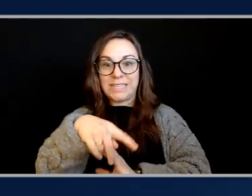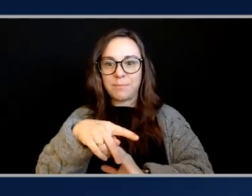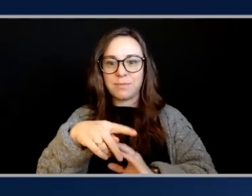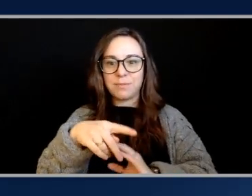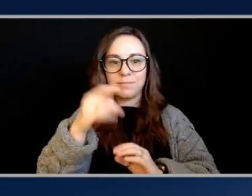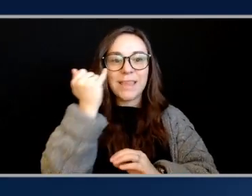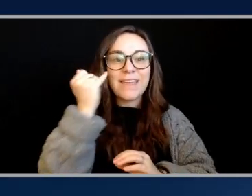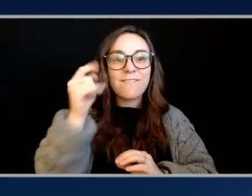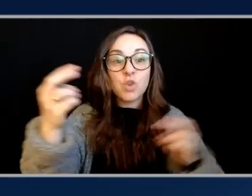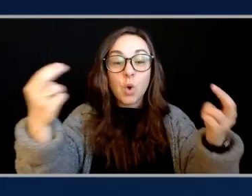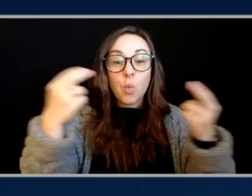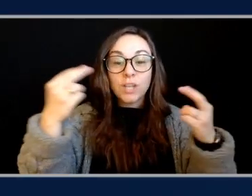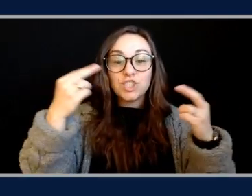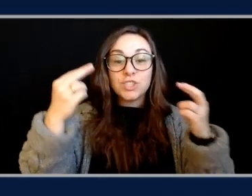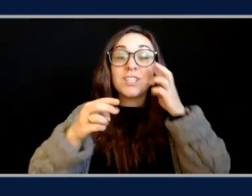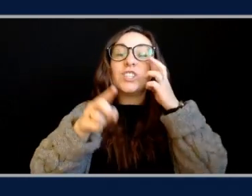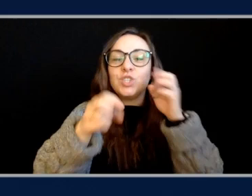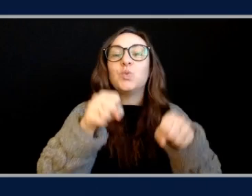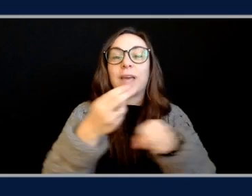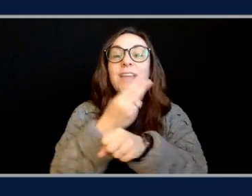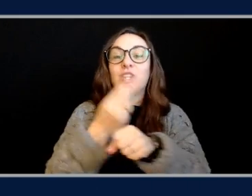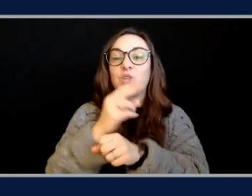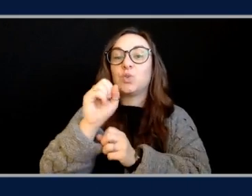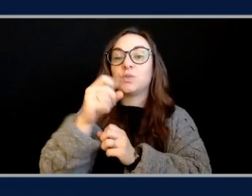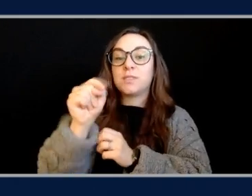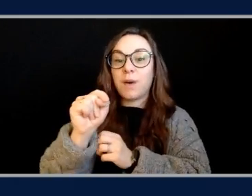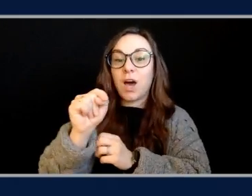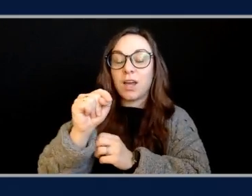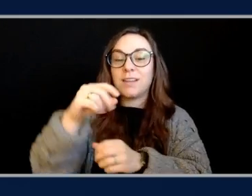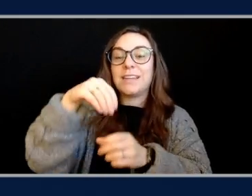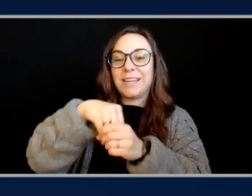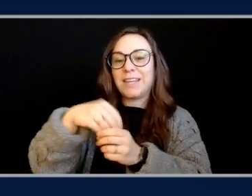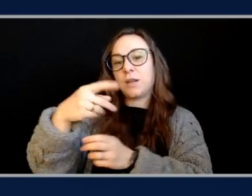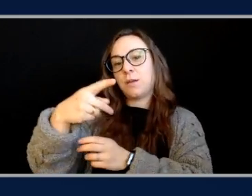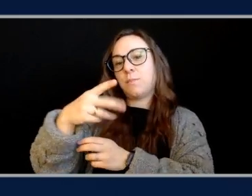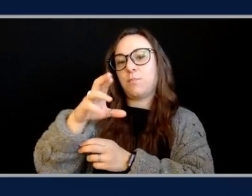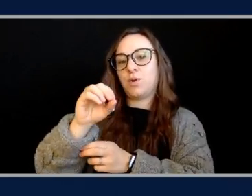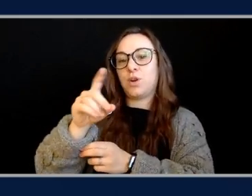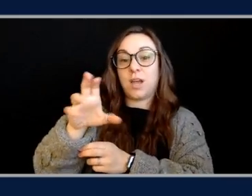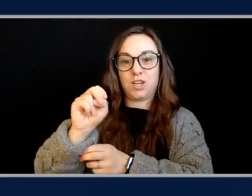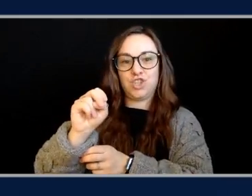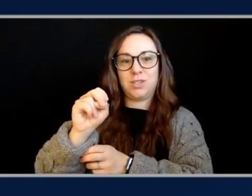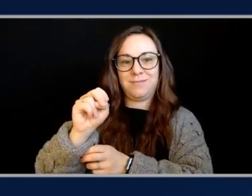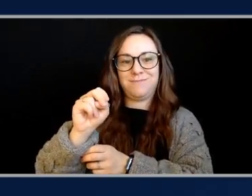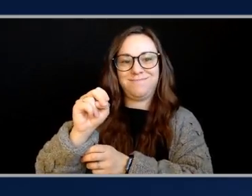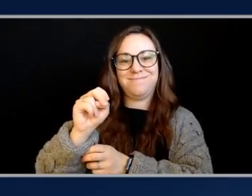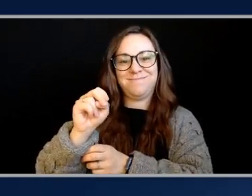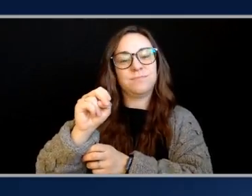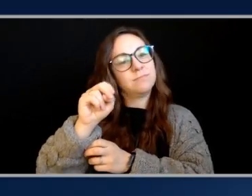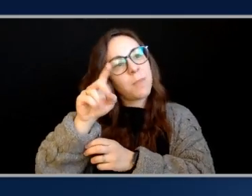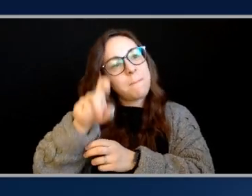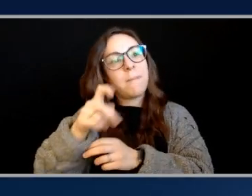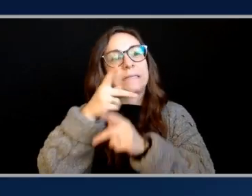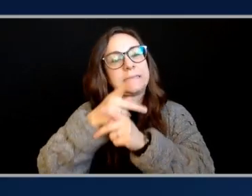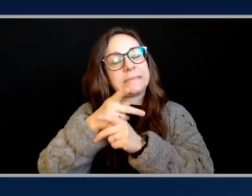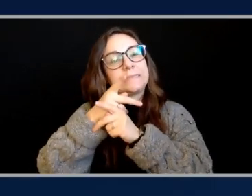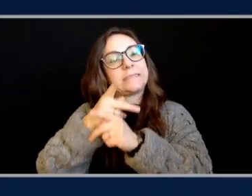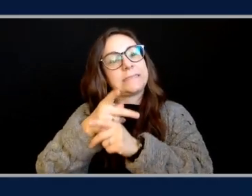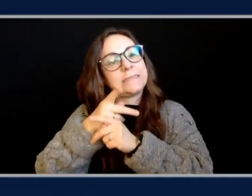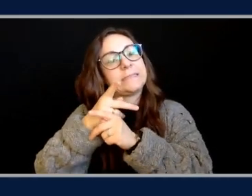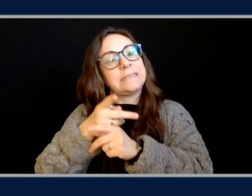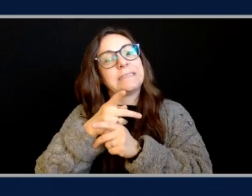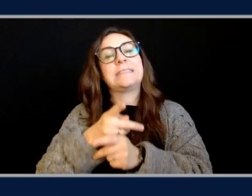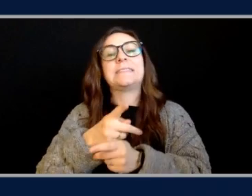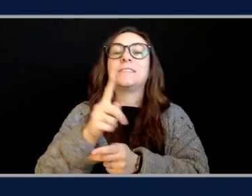use Spot in production. Yes. It is okay to use Spot in production. You have to be careful. You have to know what